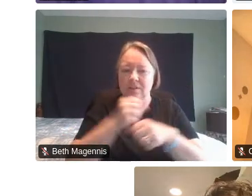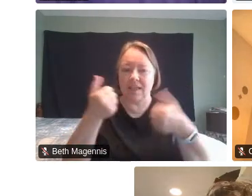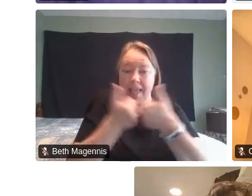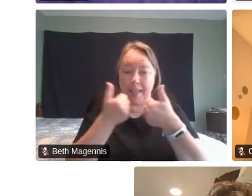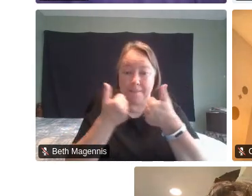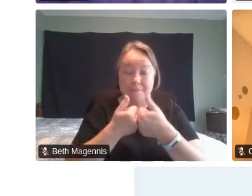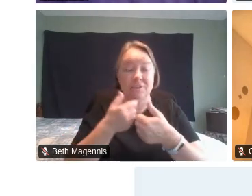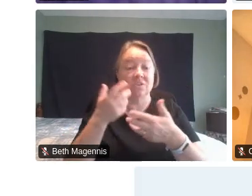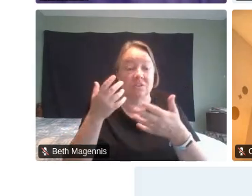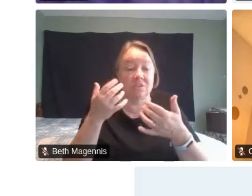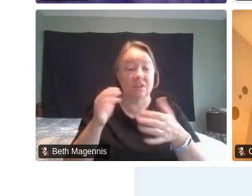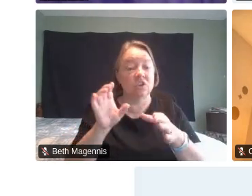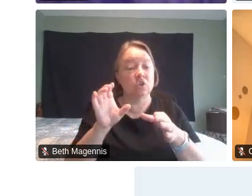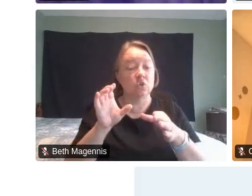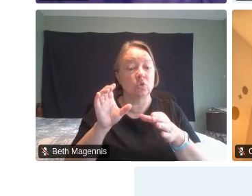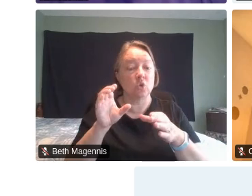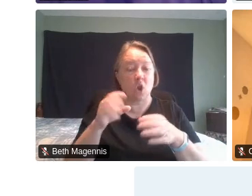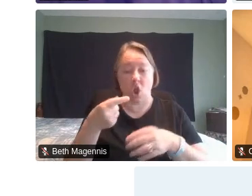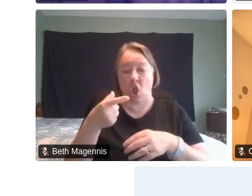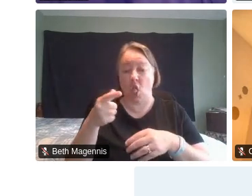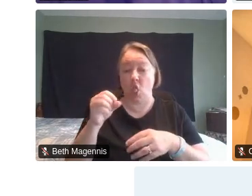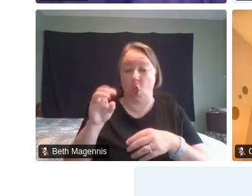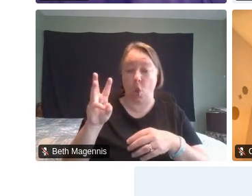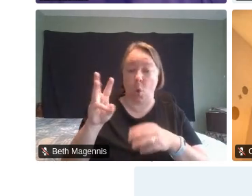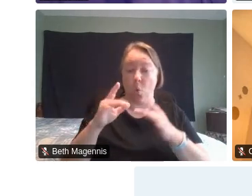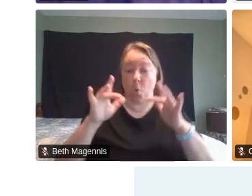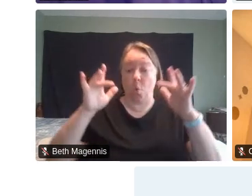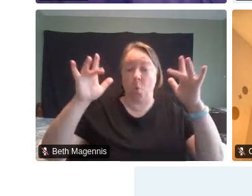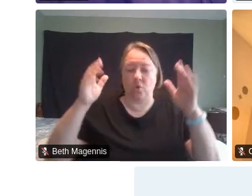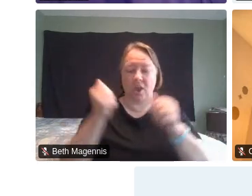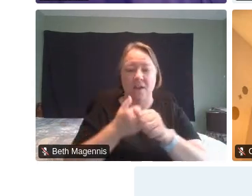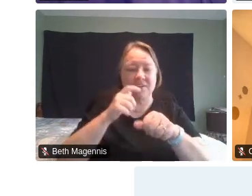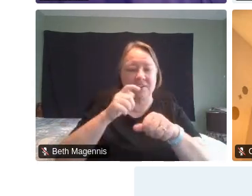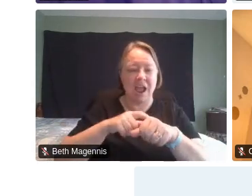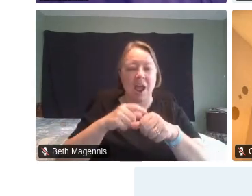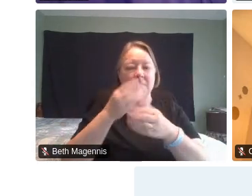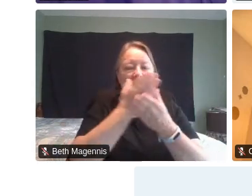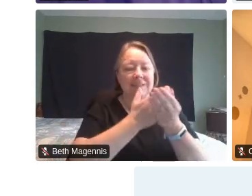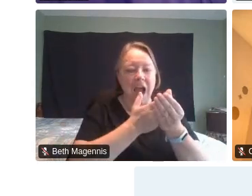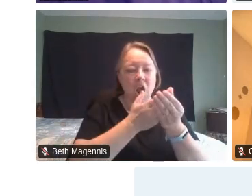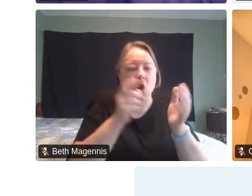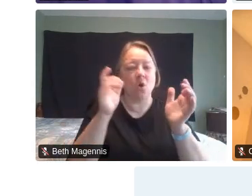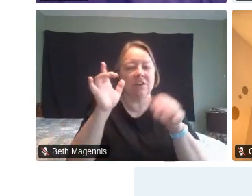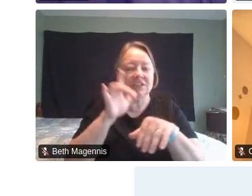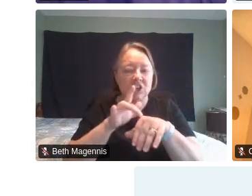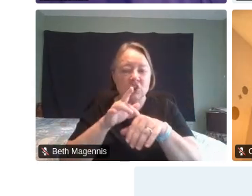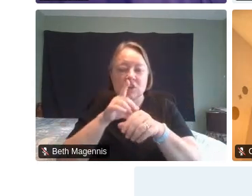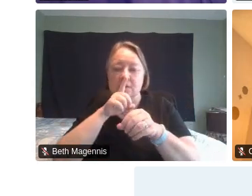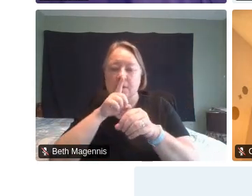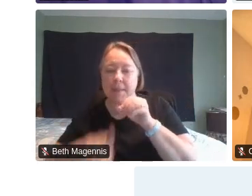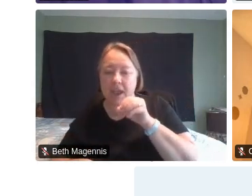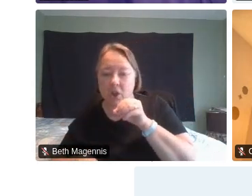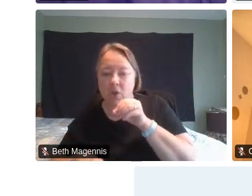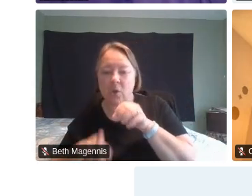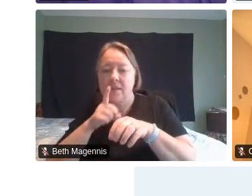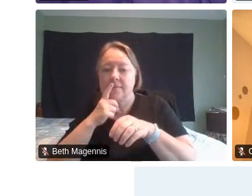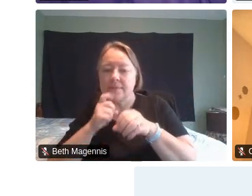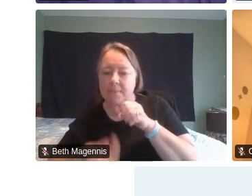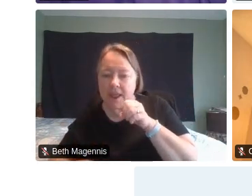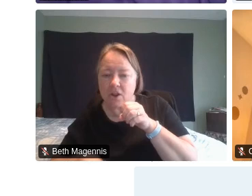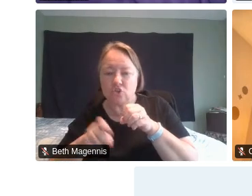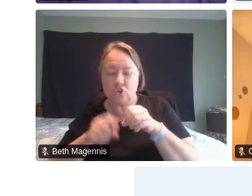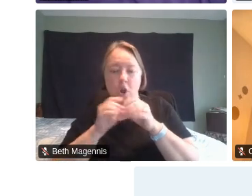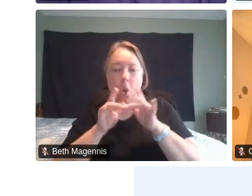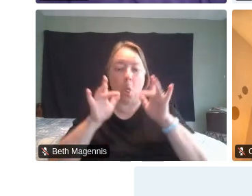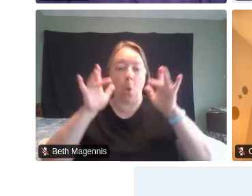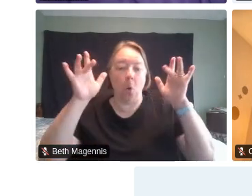how about we do glow effect? So now every time the taco touches the tomato should glow. Let's give it a